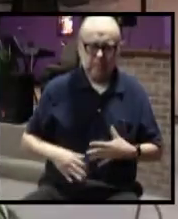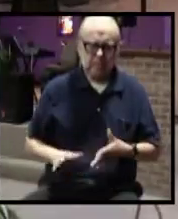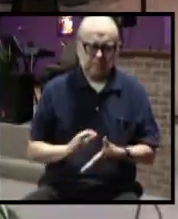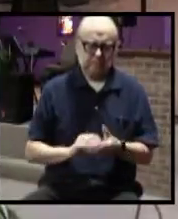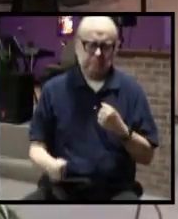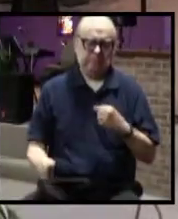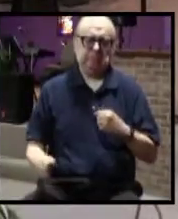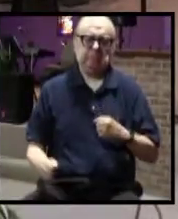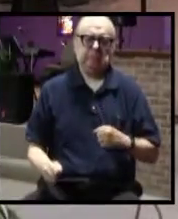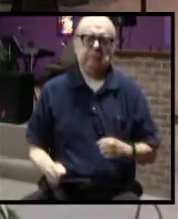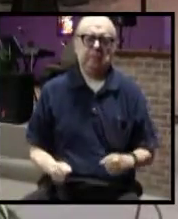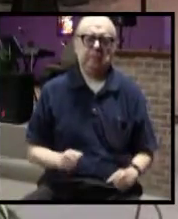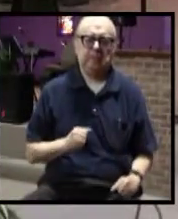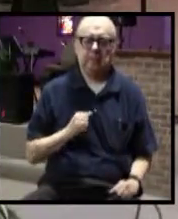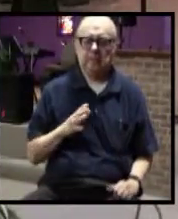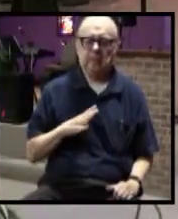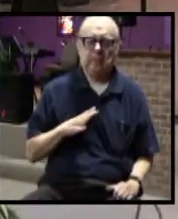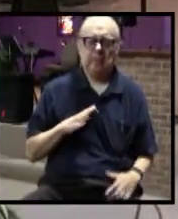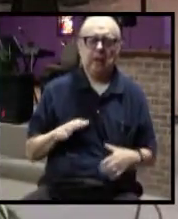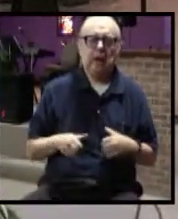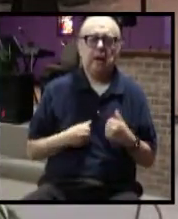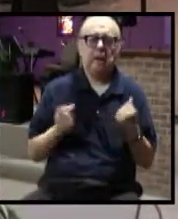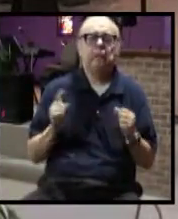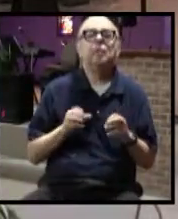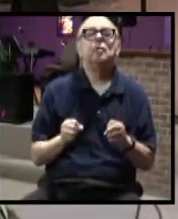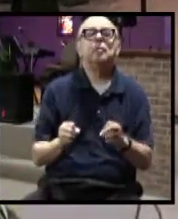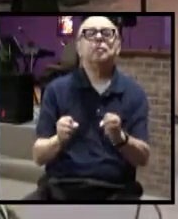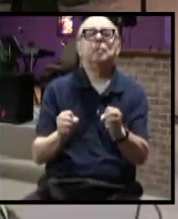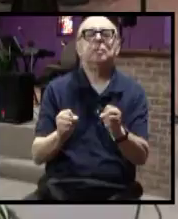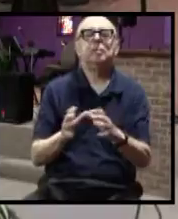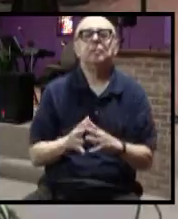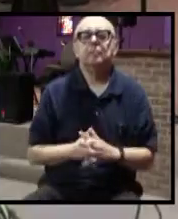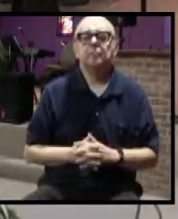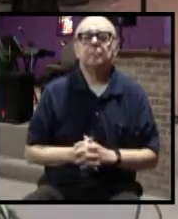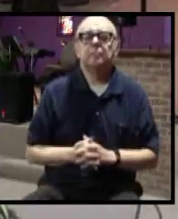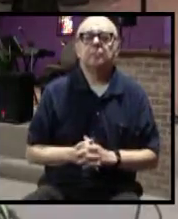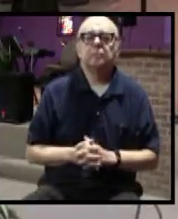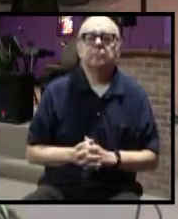His clothes are torn and ragged. He's living on the streets.